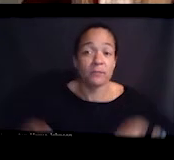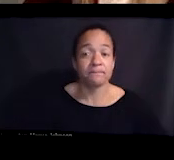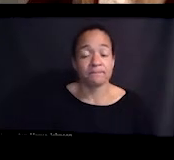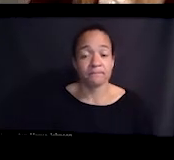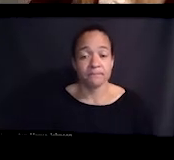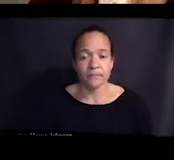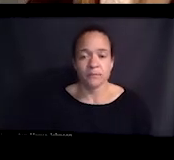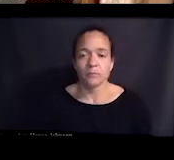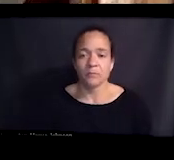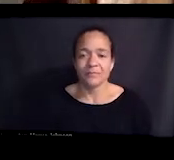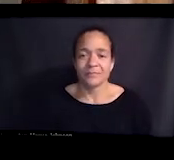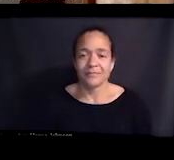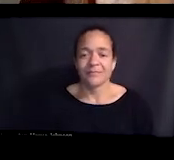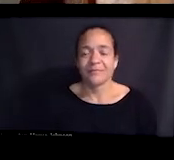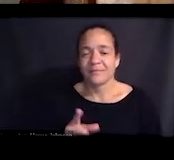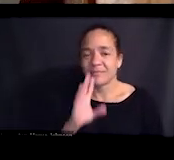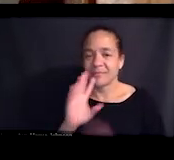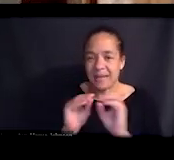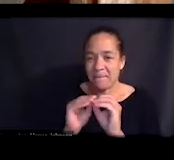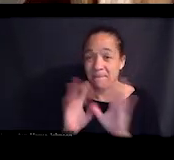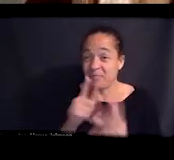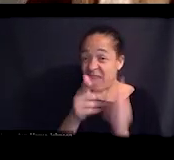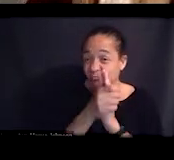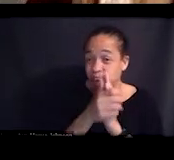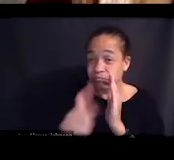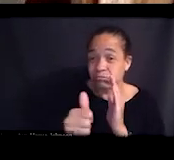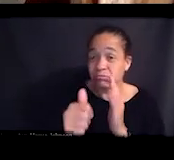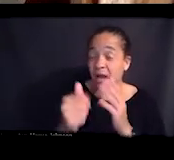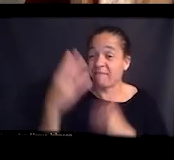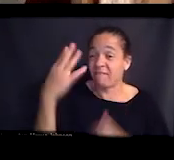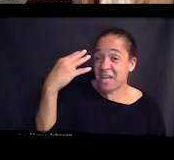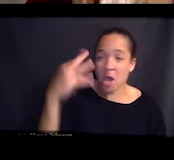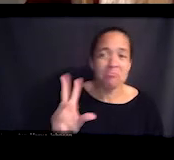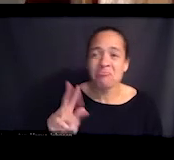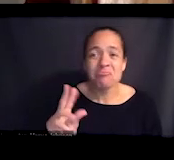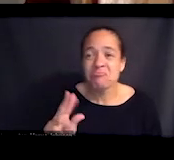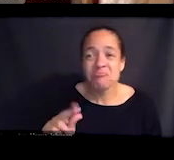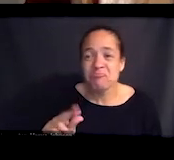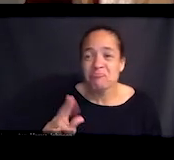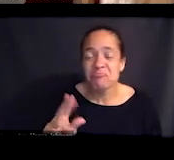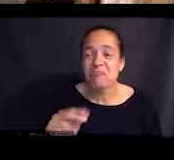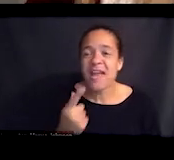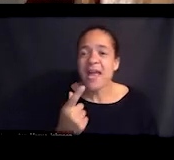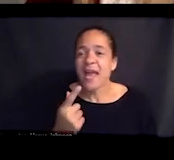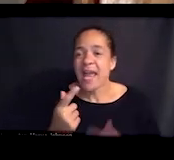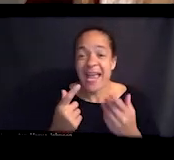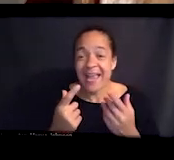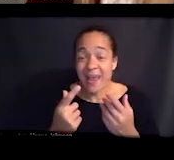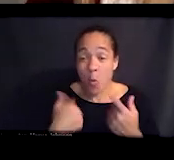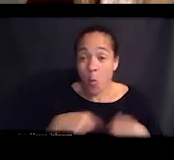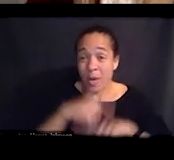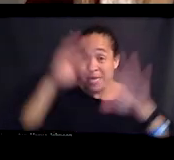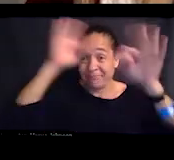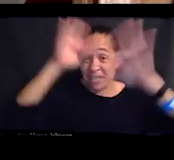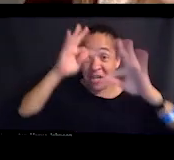So obviously it's not the highest quality video, but it didn't matter. We didn't know he was going to record it